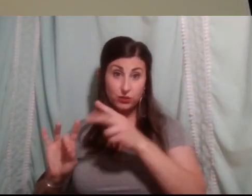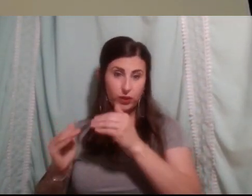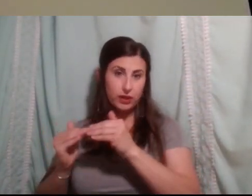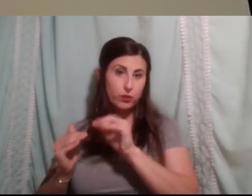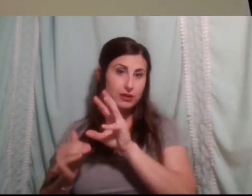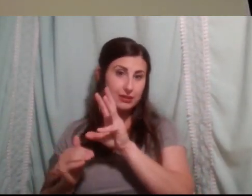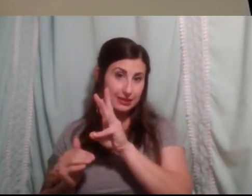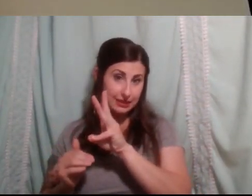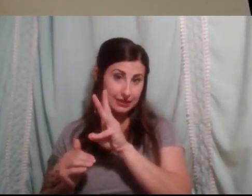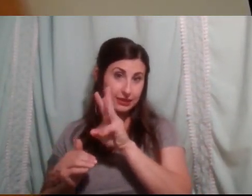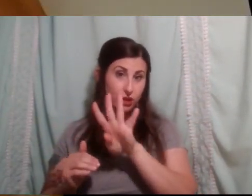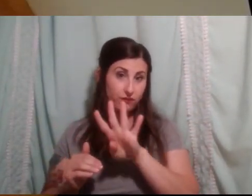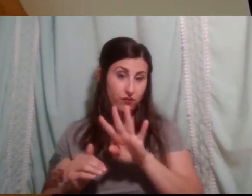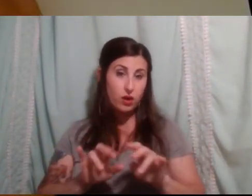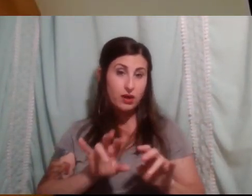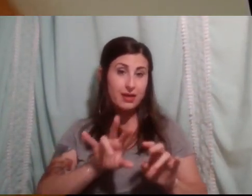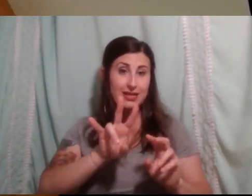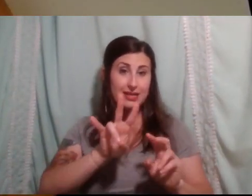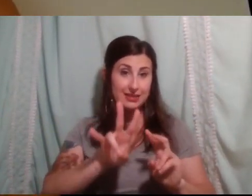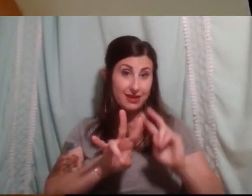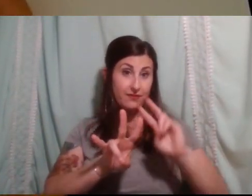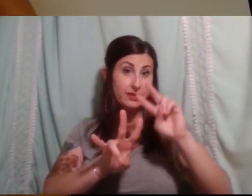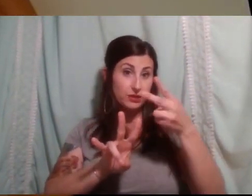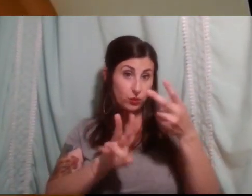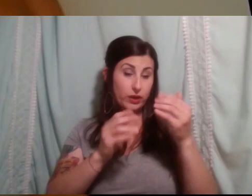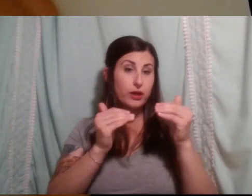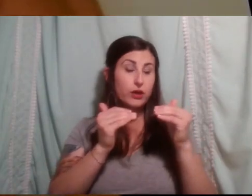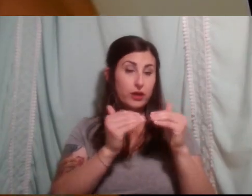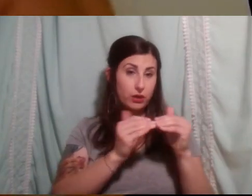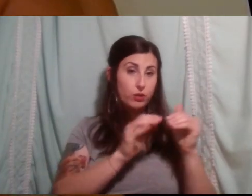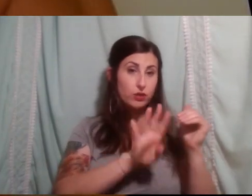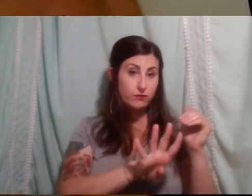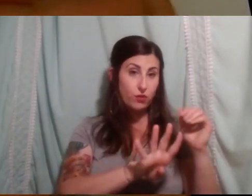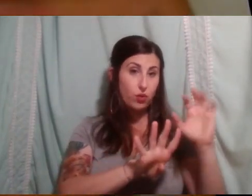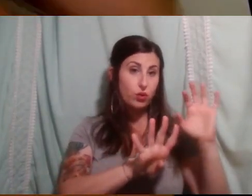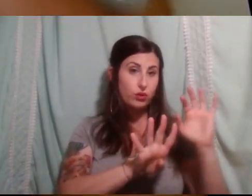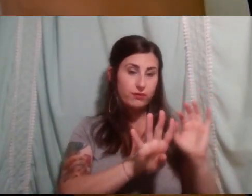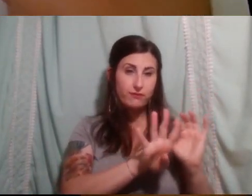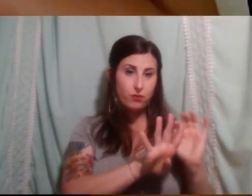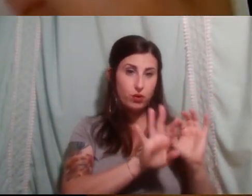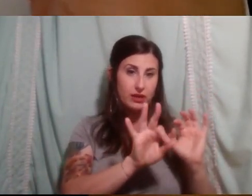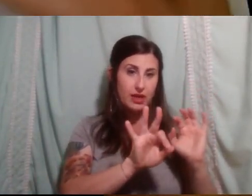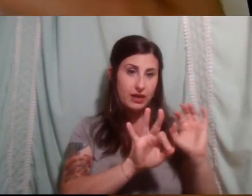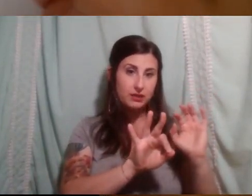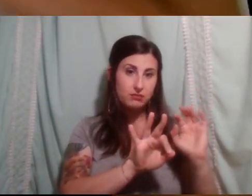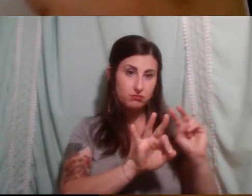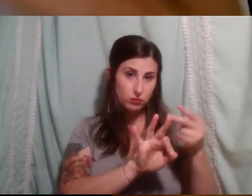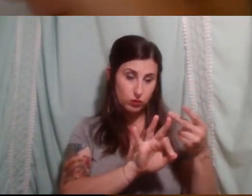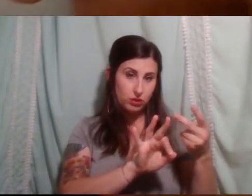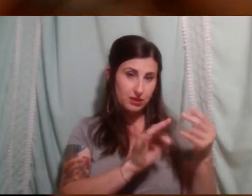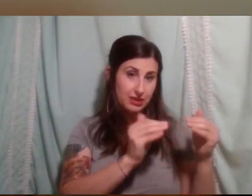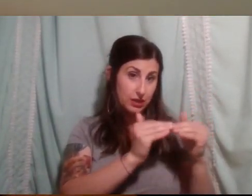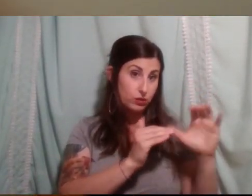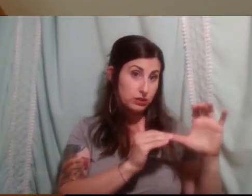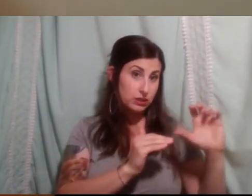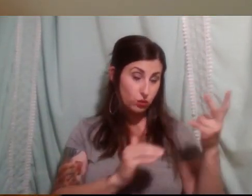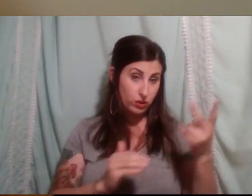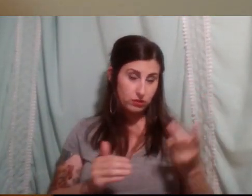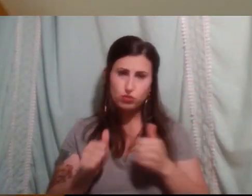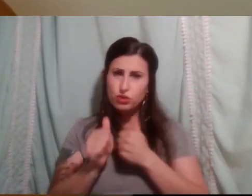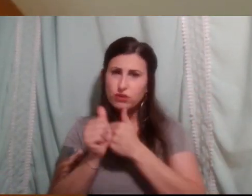8 squared is 64. 7 squared is 49 equals C squared. We're just following that